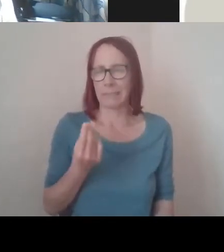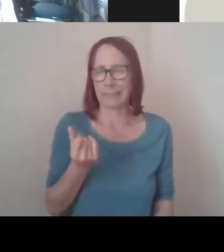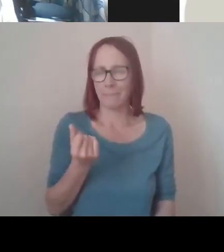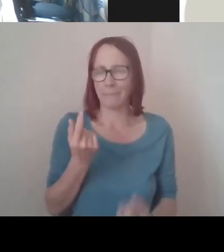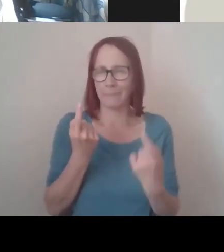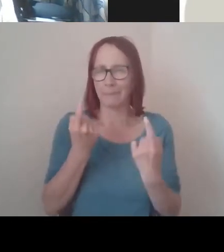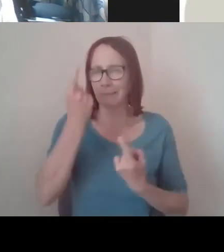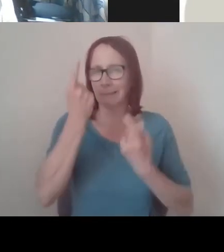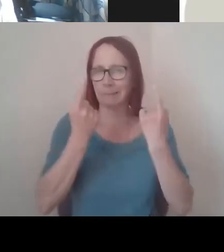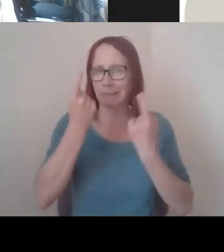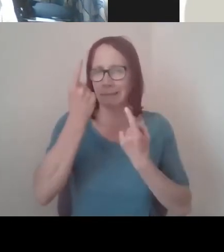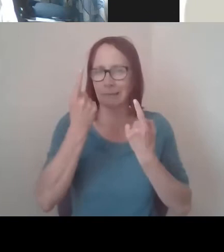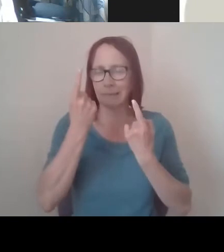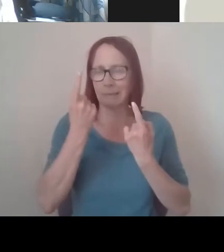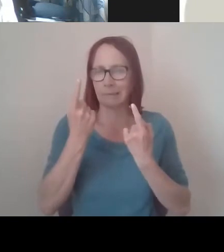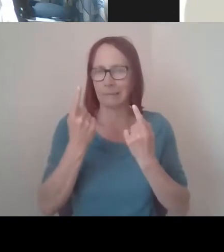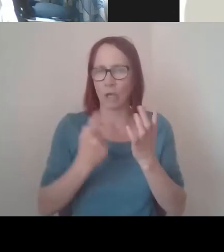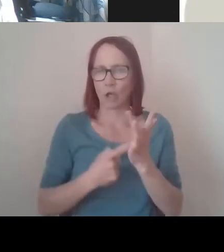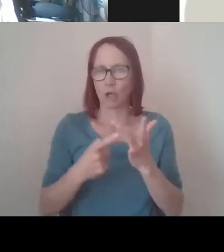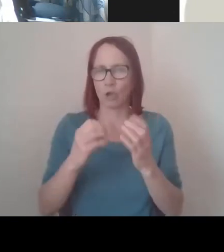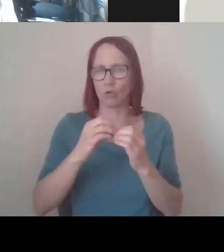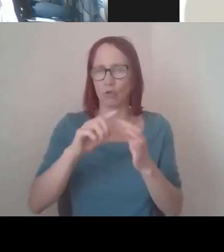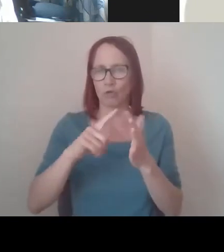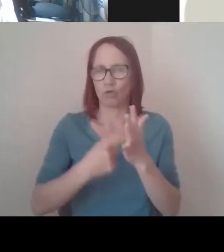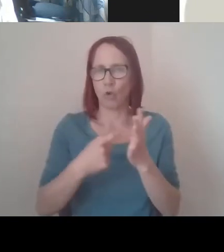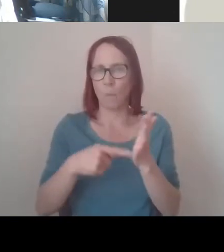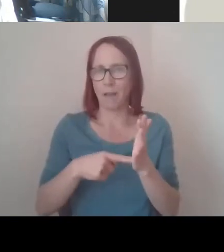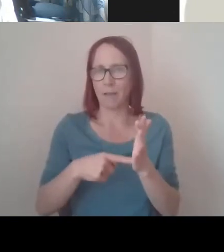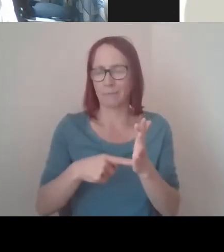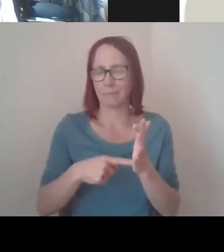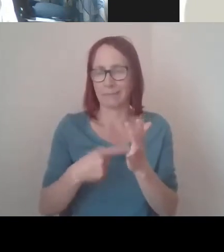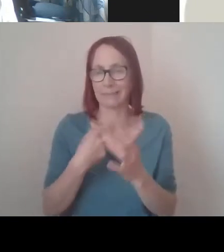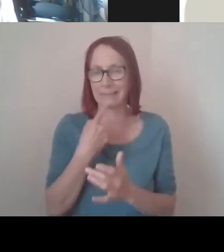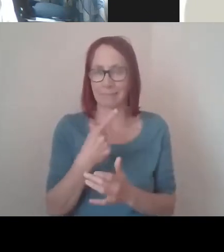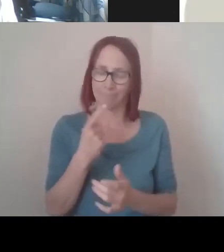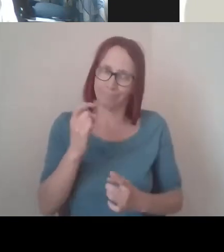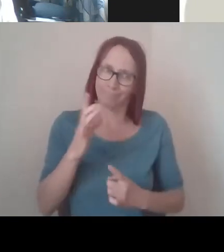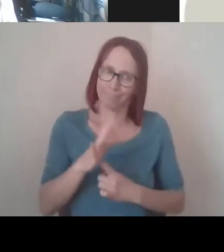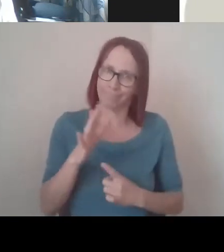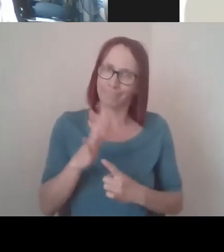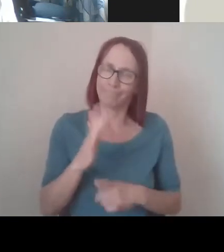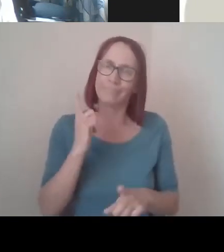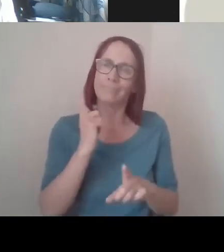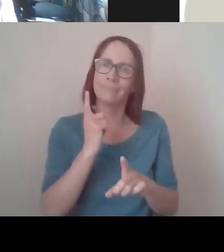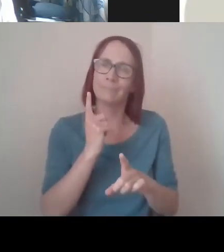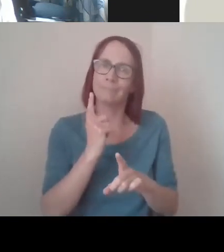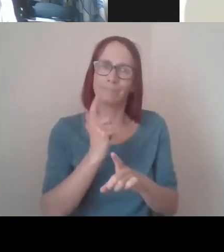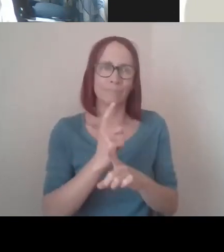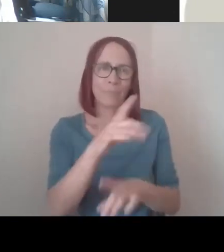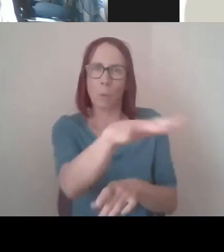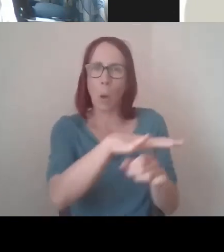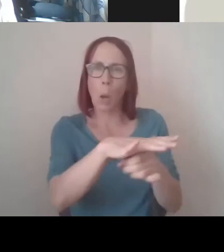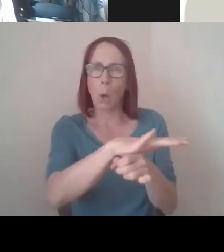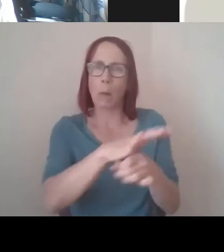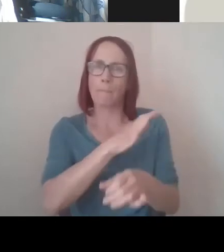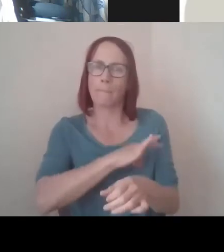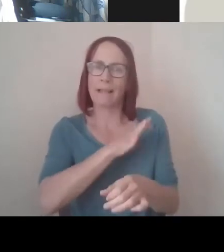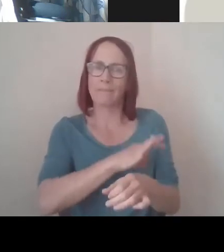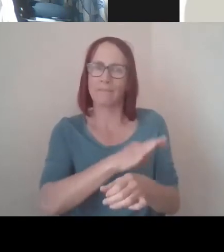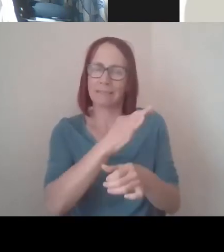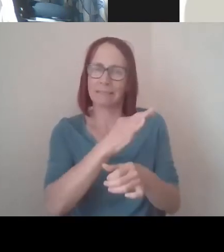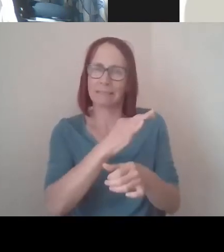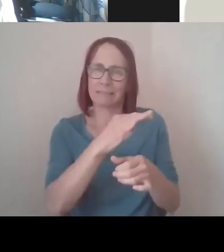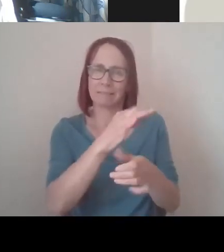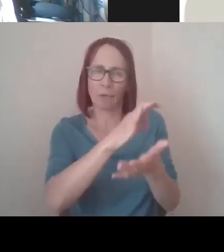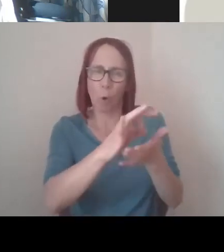concerns. Robert, I'm sure would say it's really important to speak to your local benefits office before you take